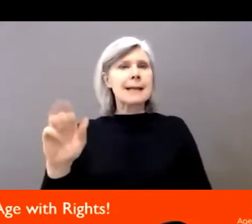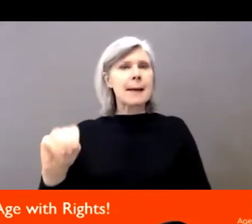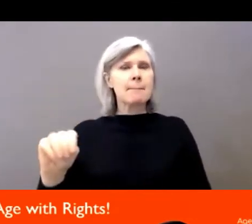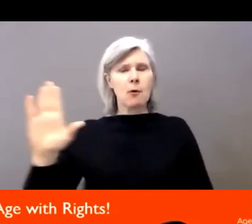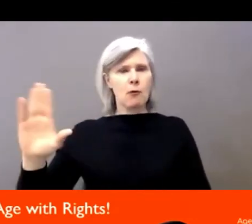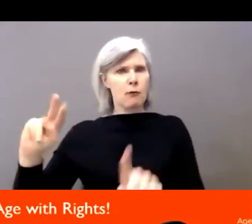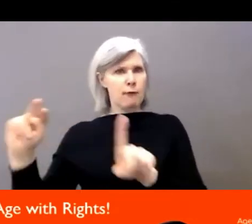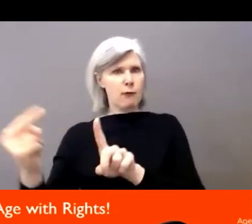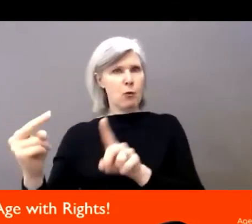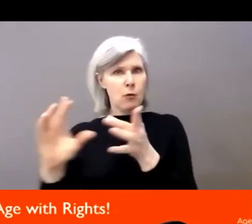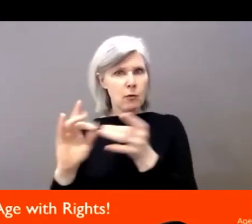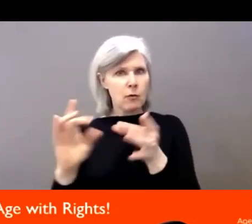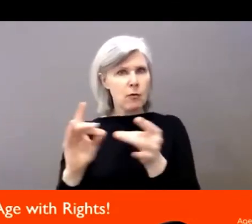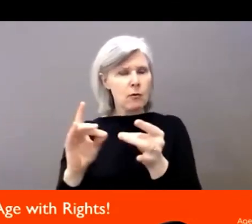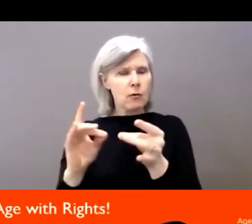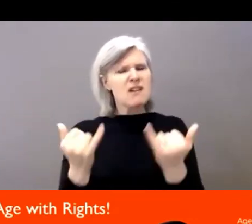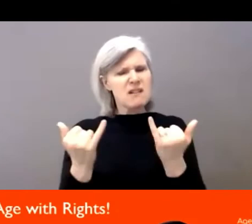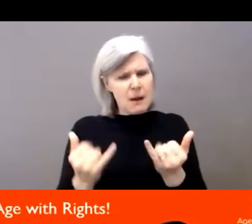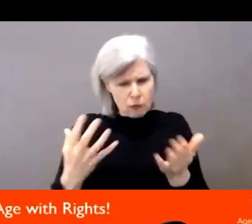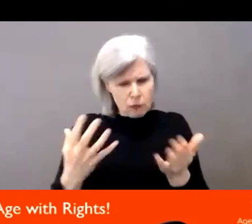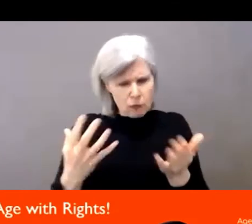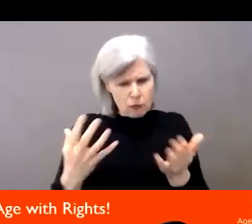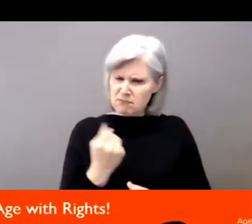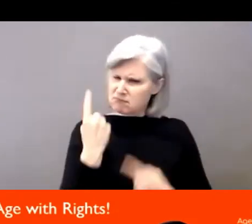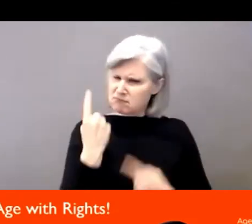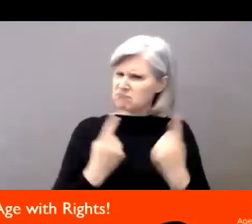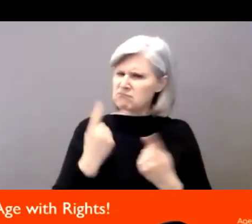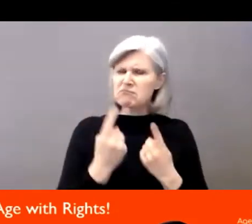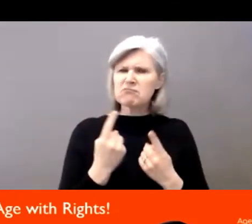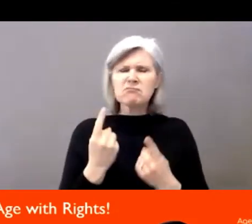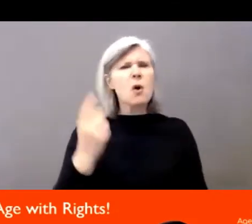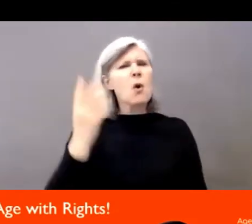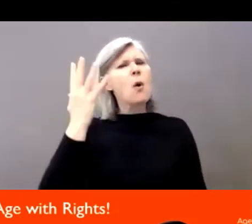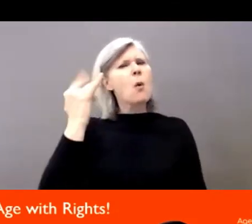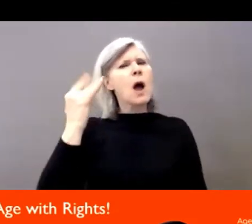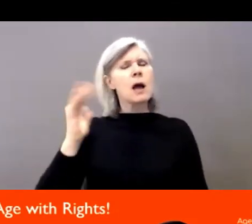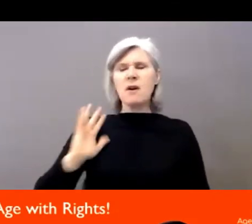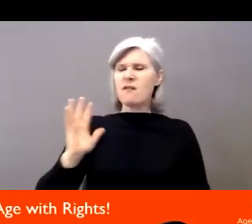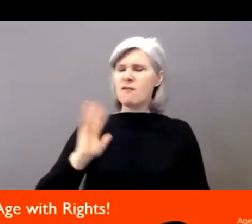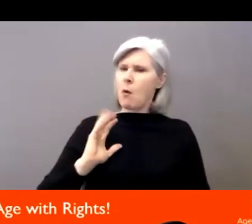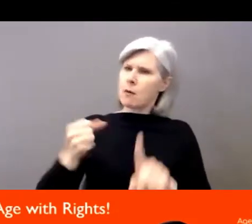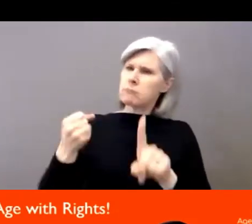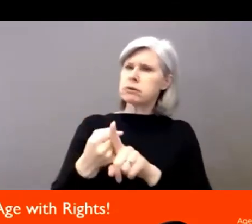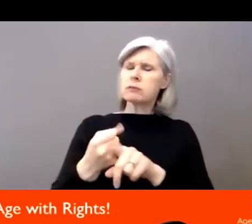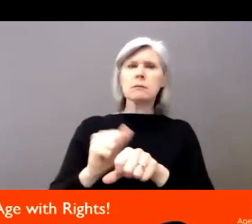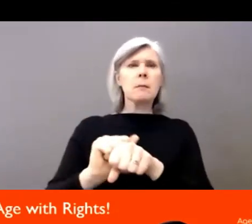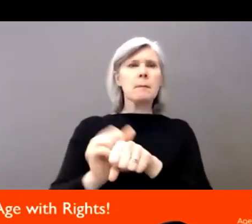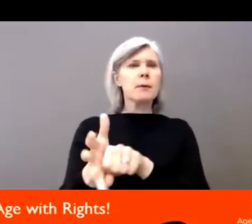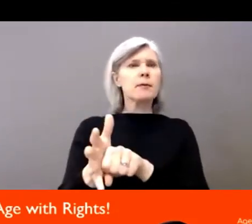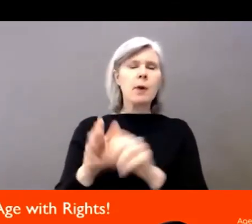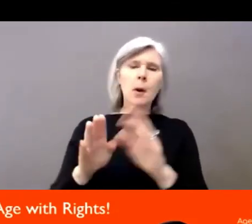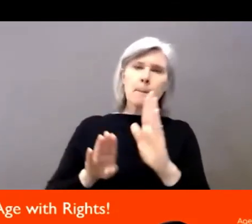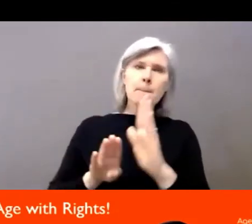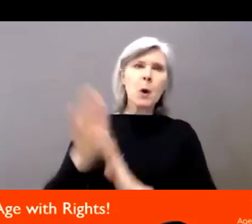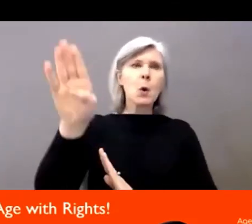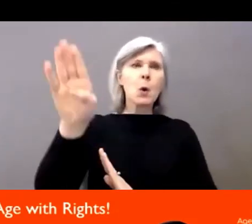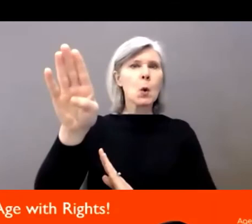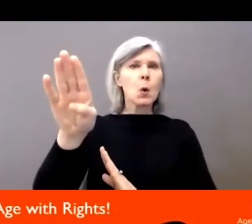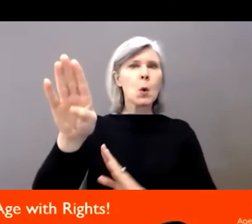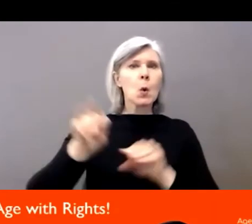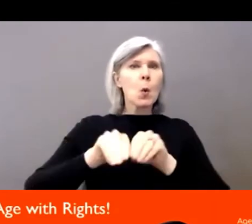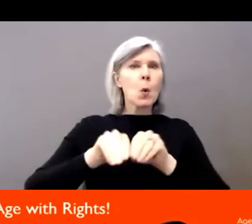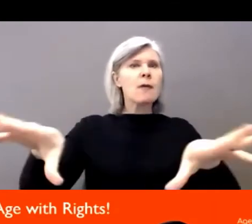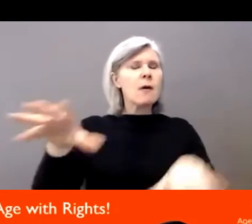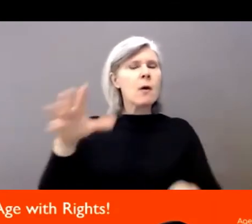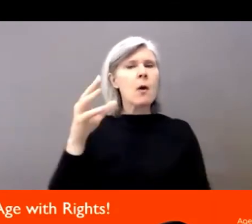able to protect those in long-term care in the first wave, and even more disgracefully, in the second wave? How is